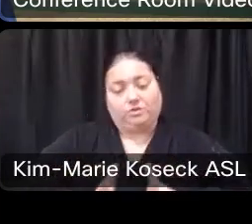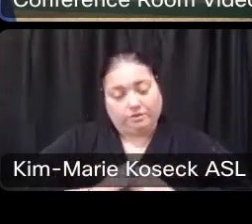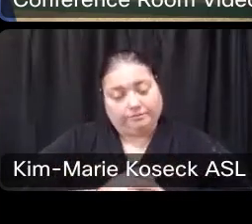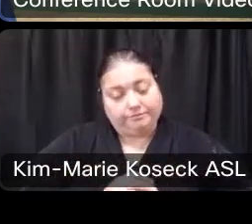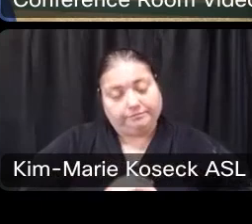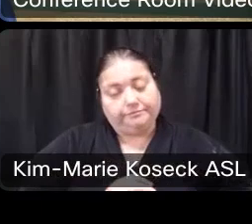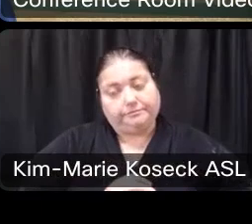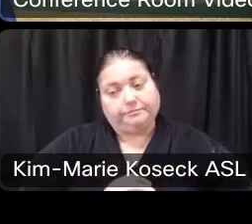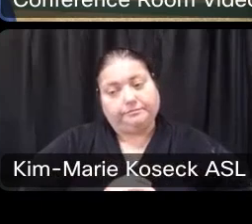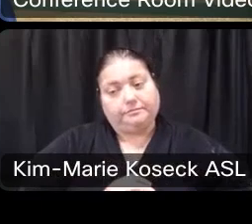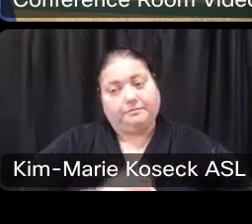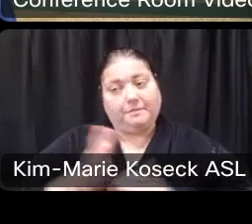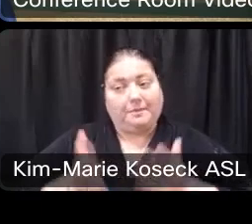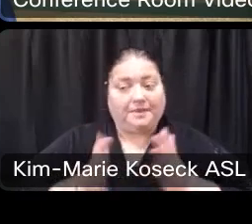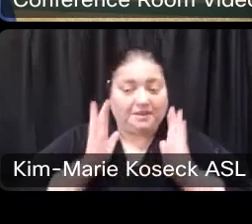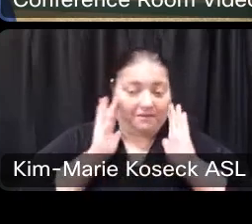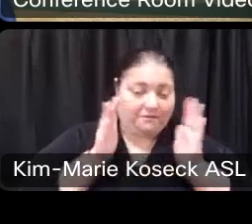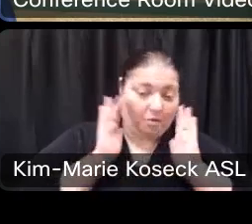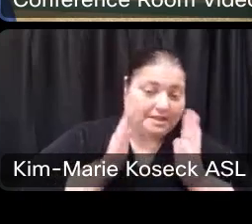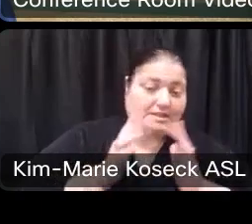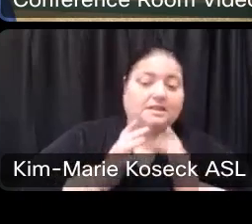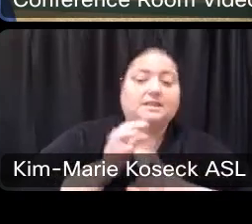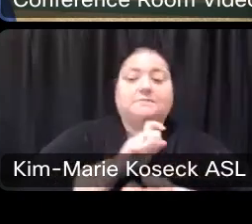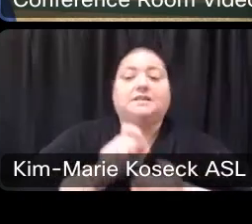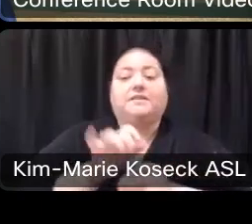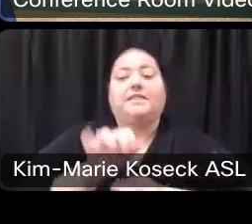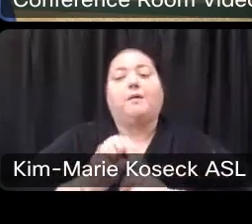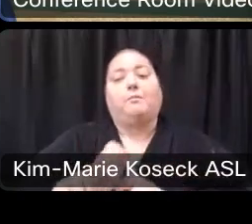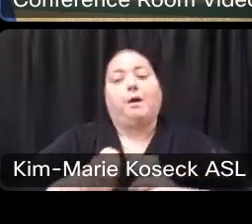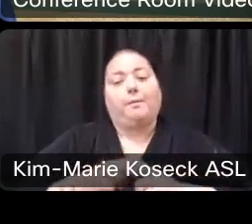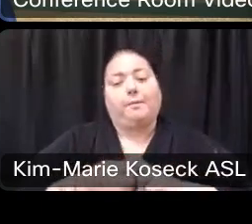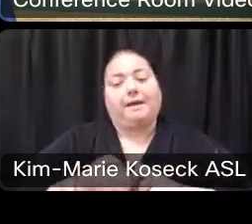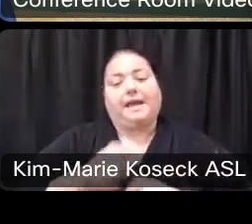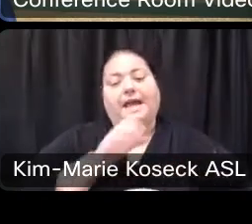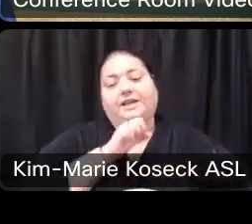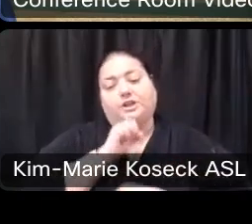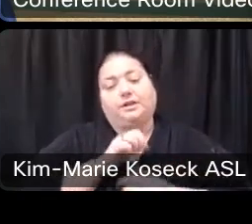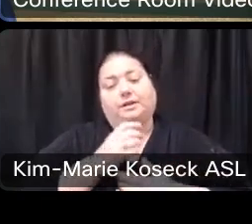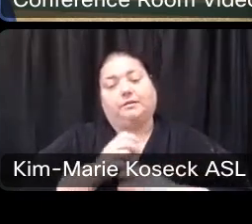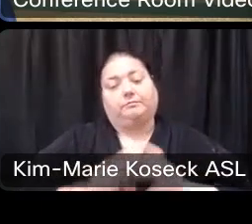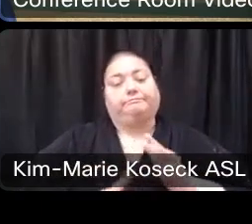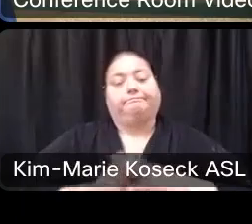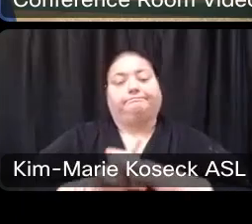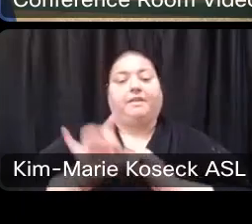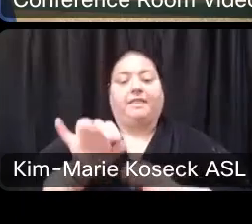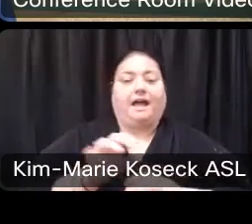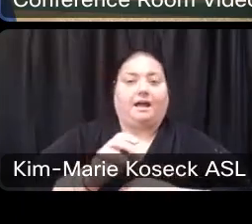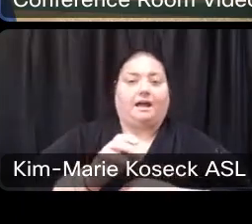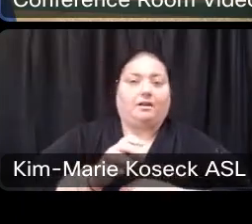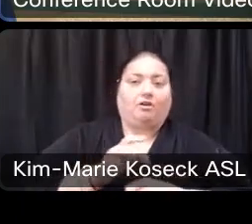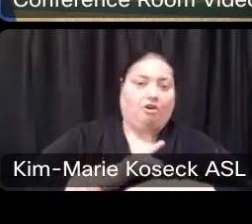maybe it should be the focus of specifically that issue because aging came up in the earlier conversation as well.